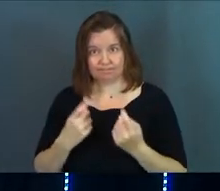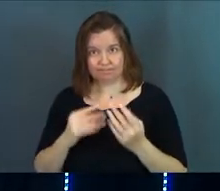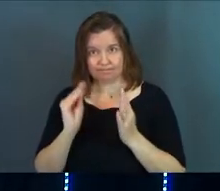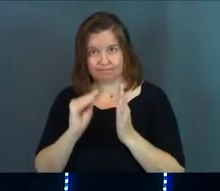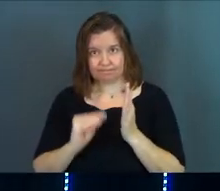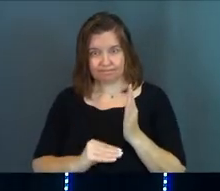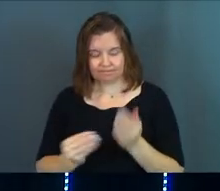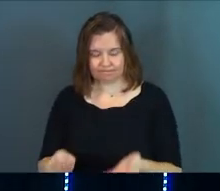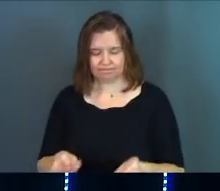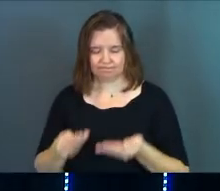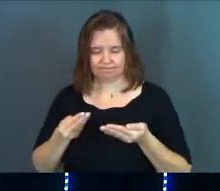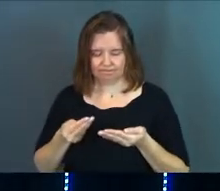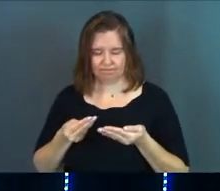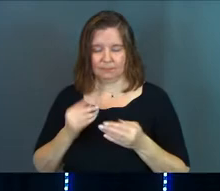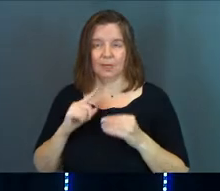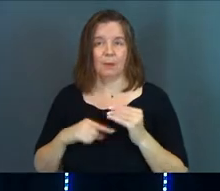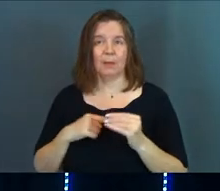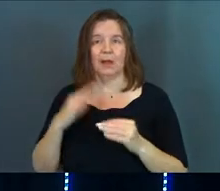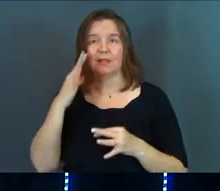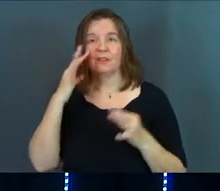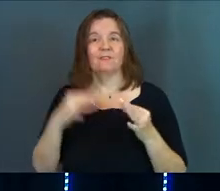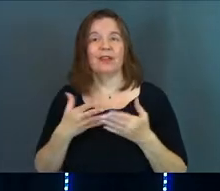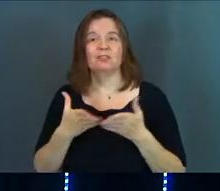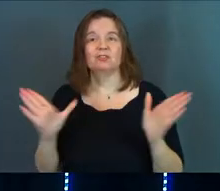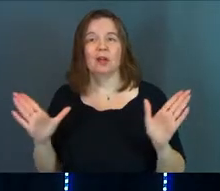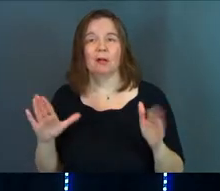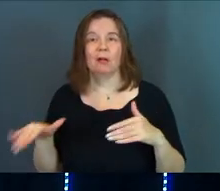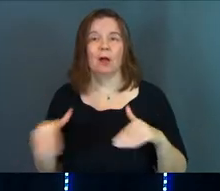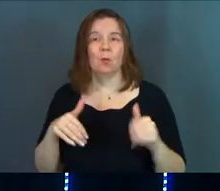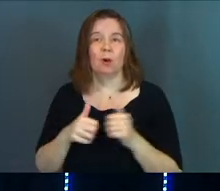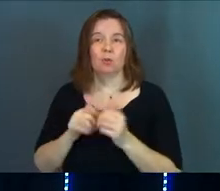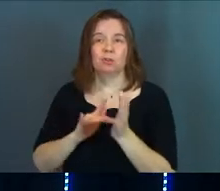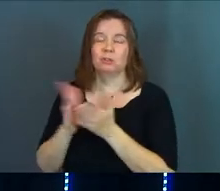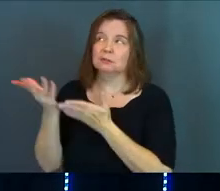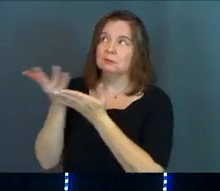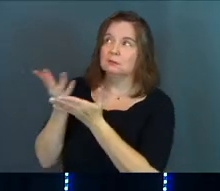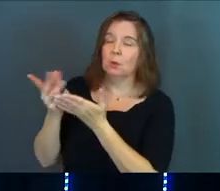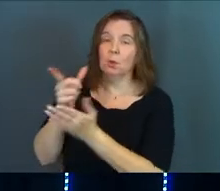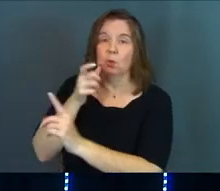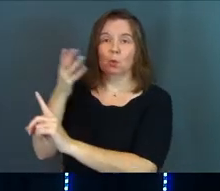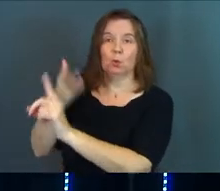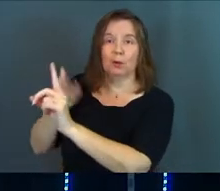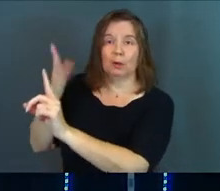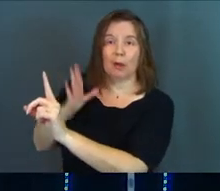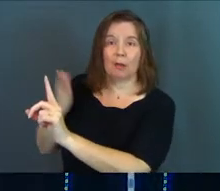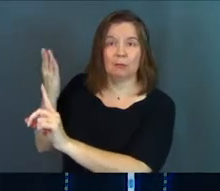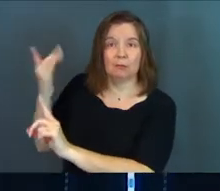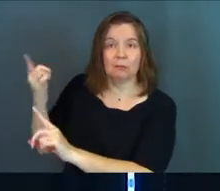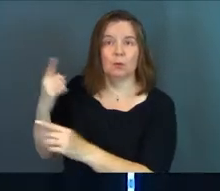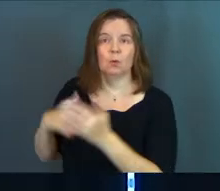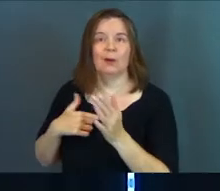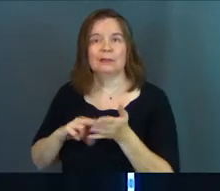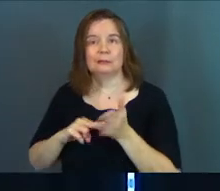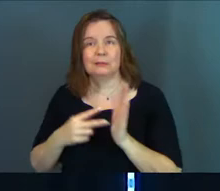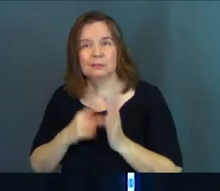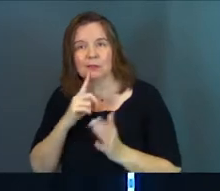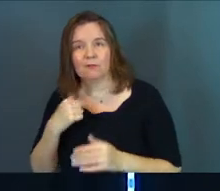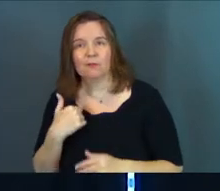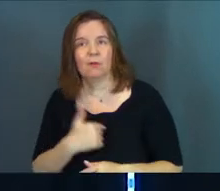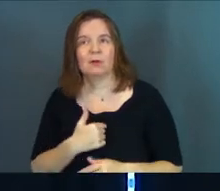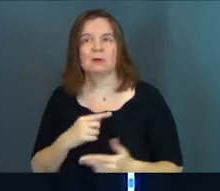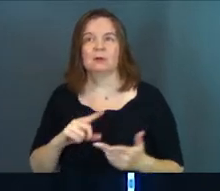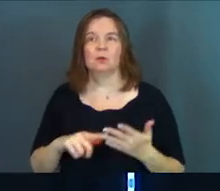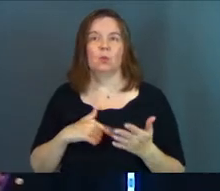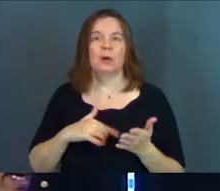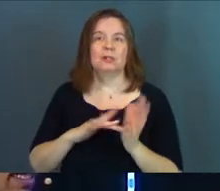asked about when this comes to just faith in general, okay? Our walks with Jesus, who God is, what his intentions are for us,